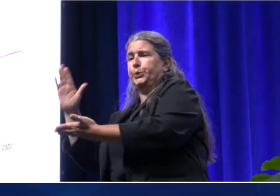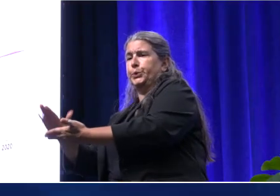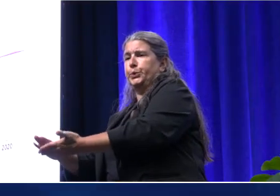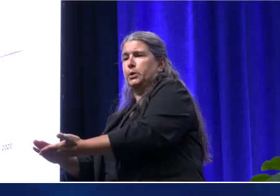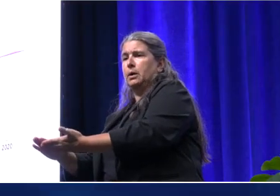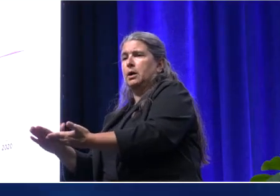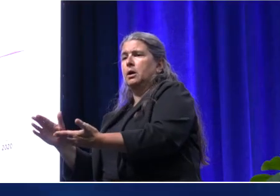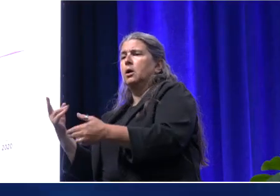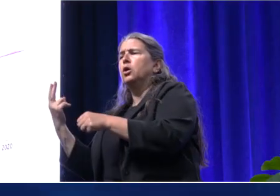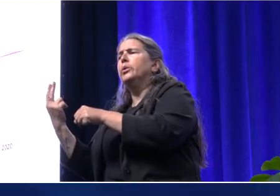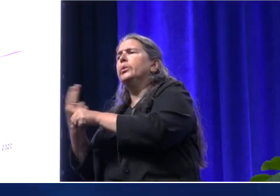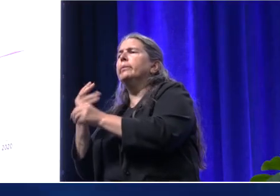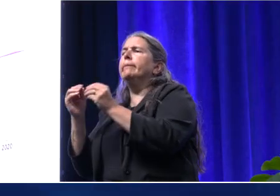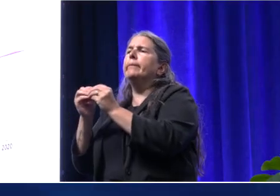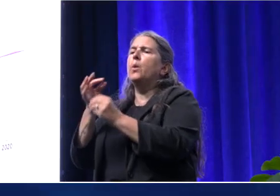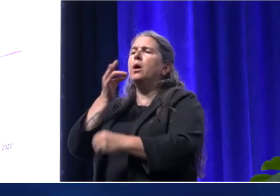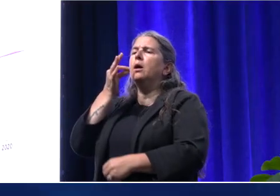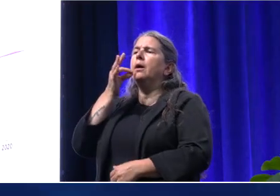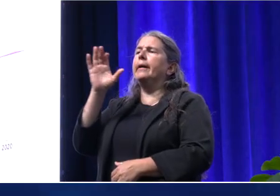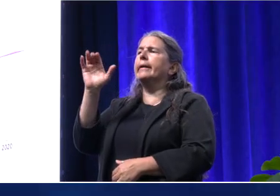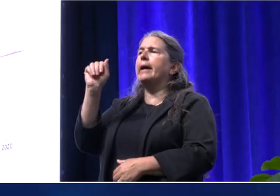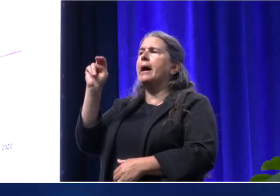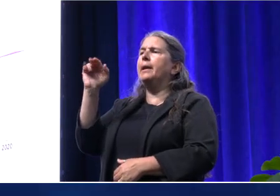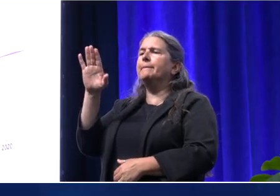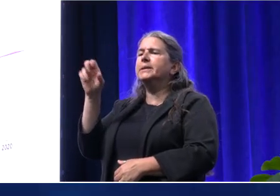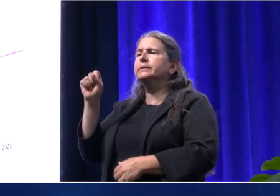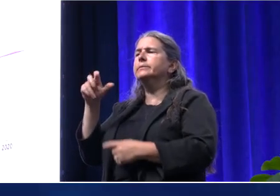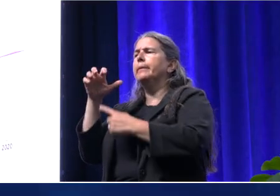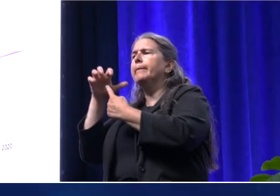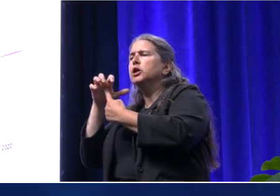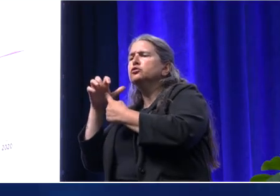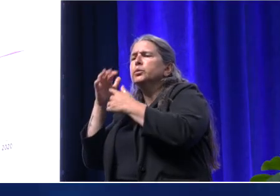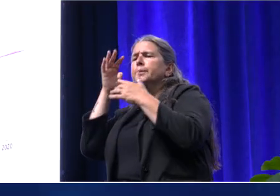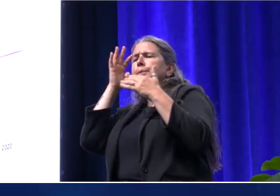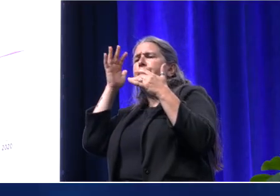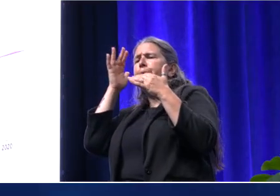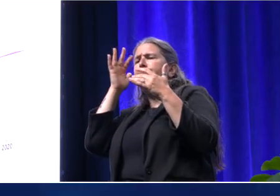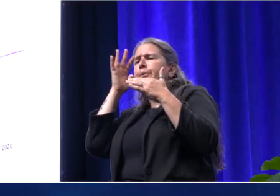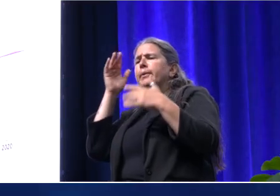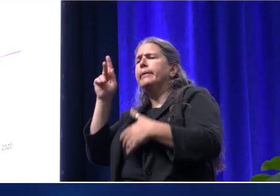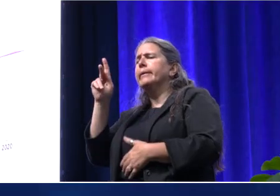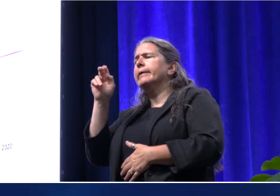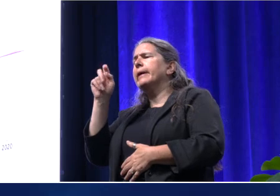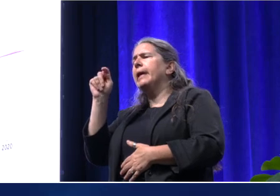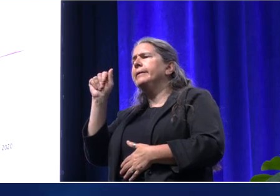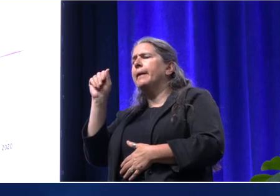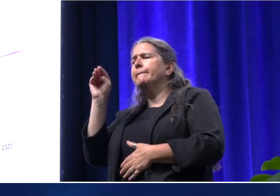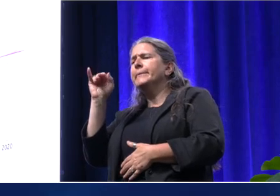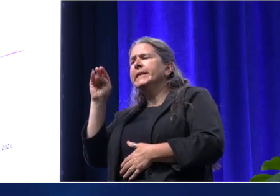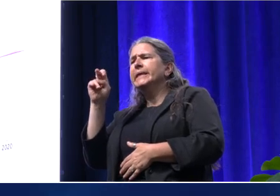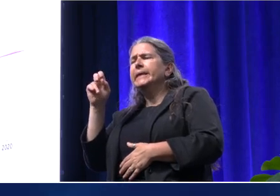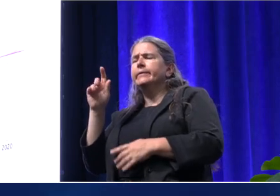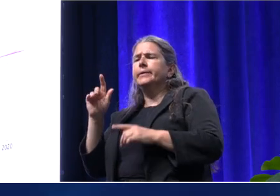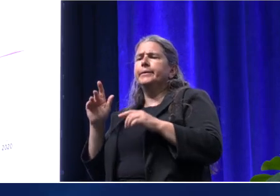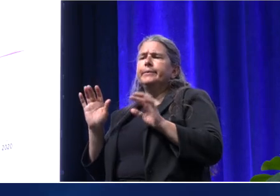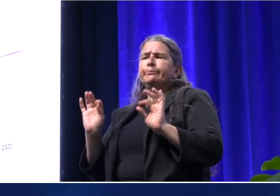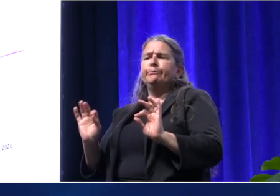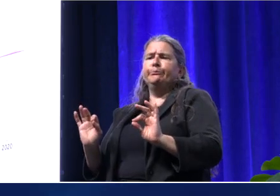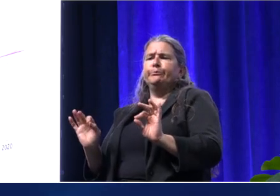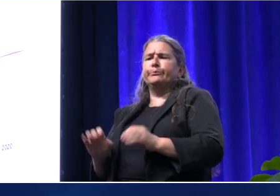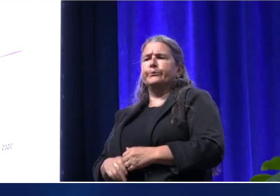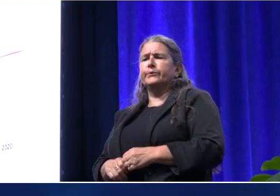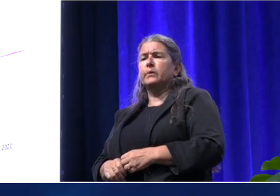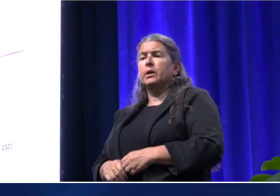more psychedelics, and a lot of other, and ketamine as well. So across the entire